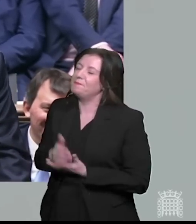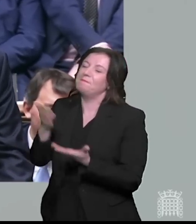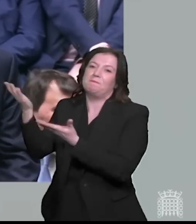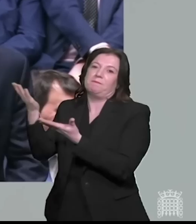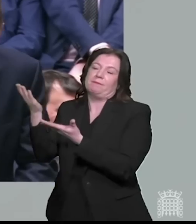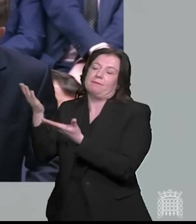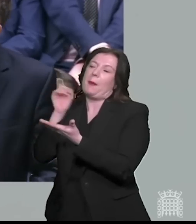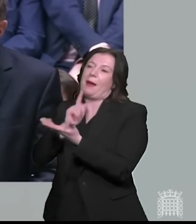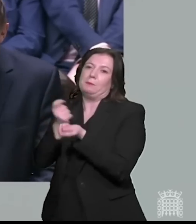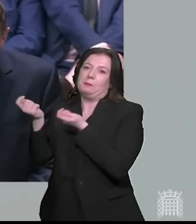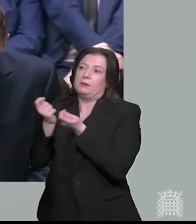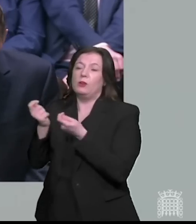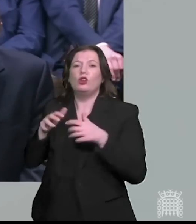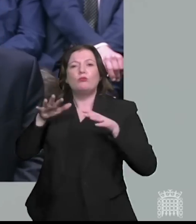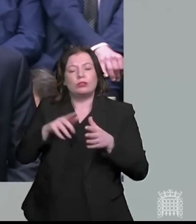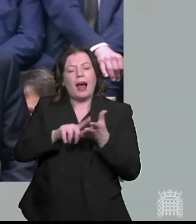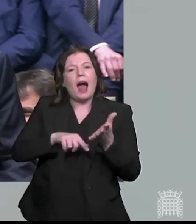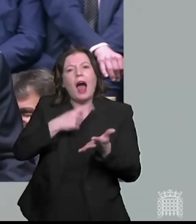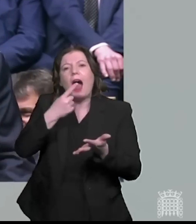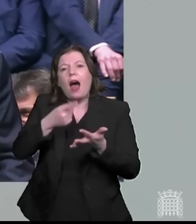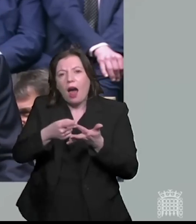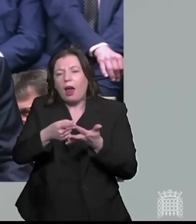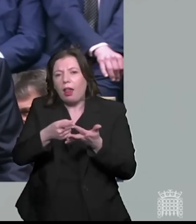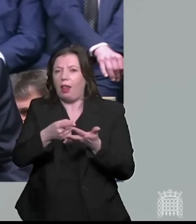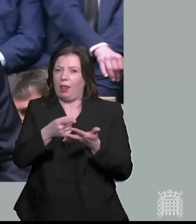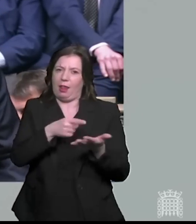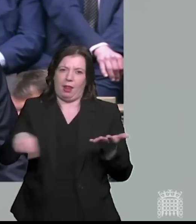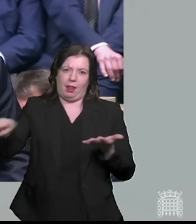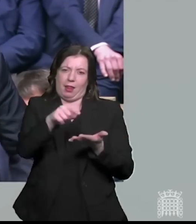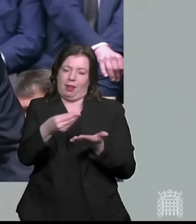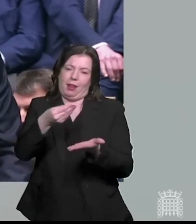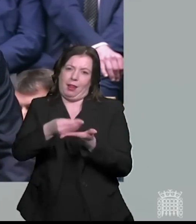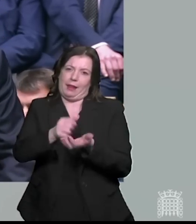Deputy Speaker, British ale is warm, but the duty on a pint is frozen.